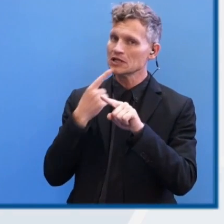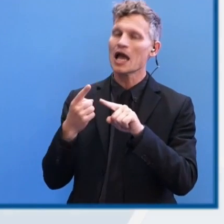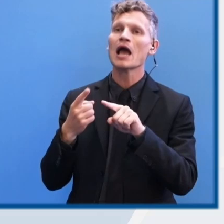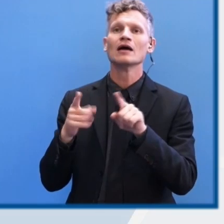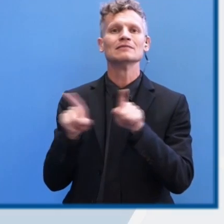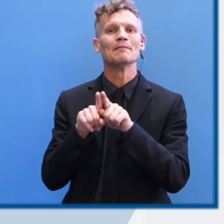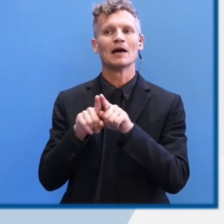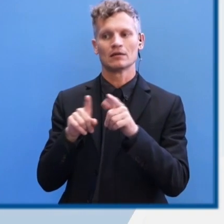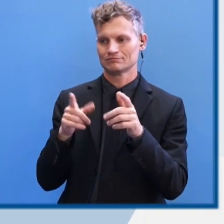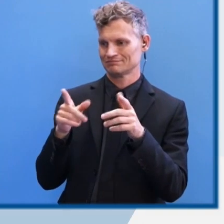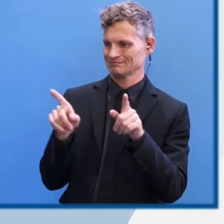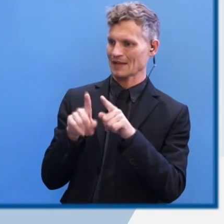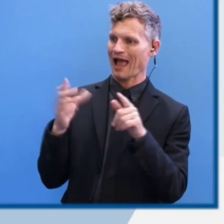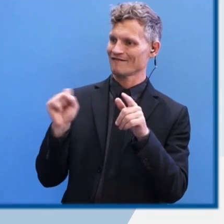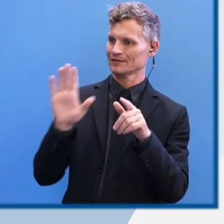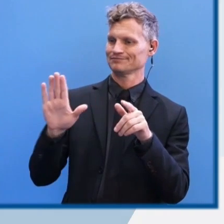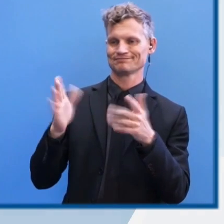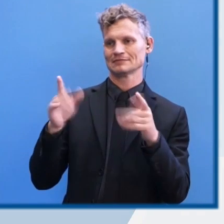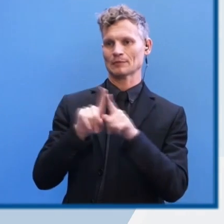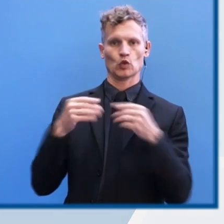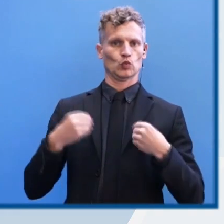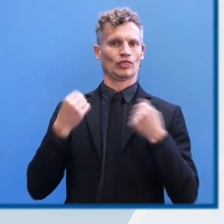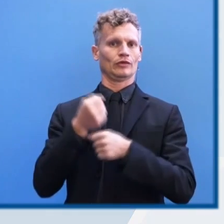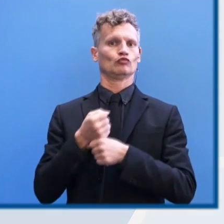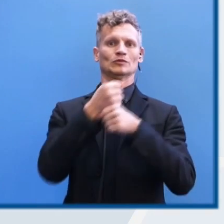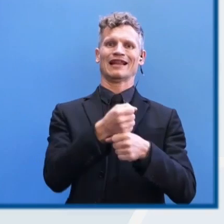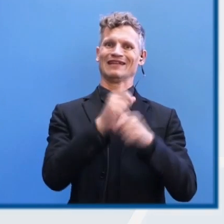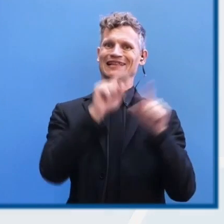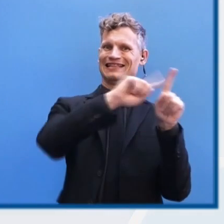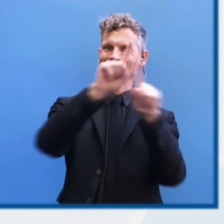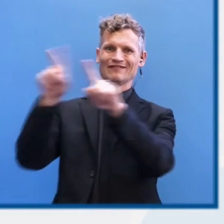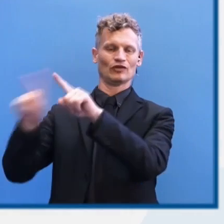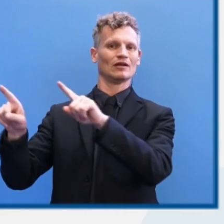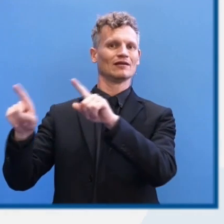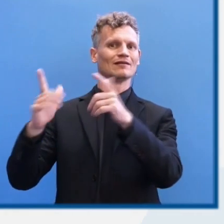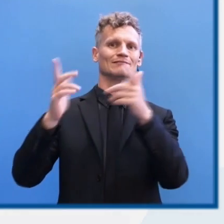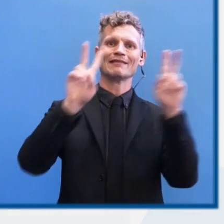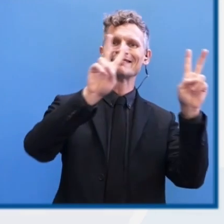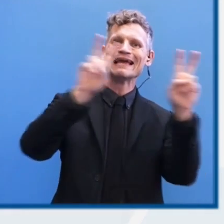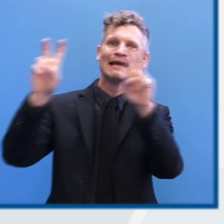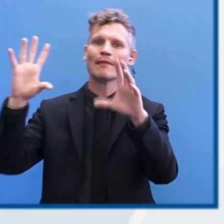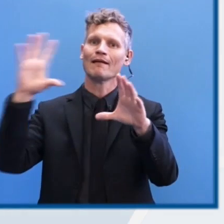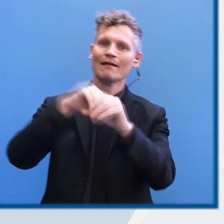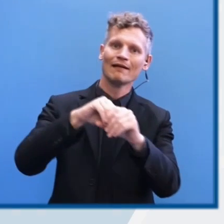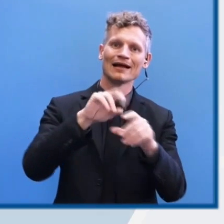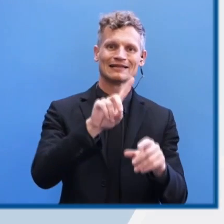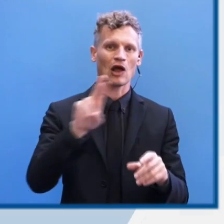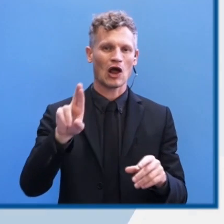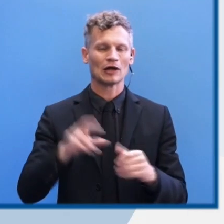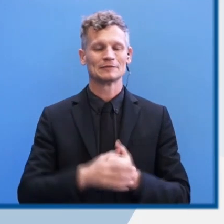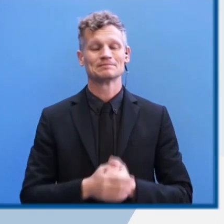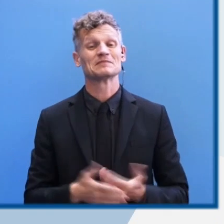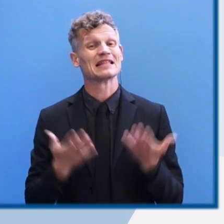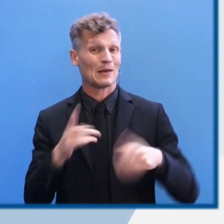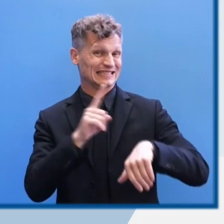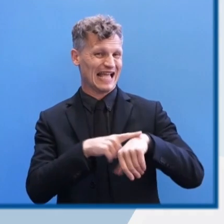government continues to listen and actually put those policies into place. We're drawing close to the end of the session, so I'm